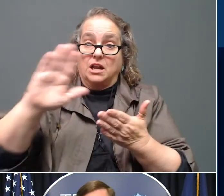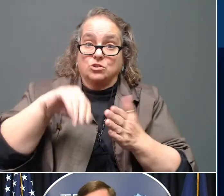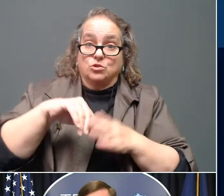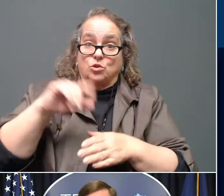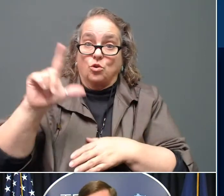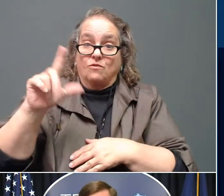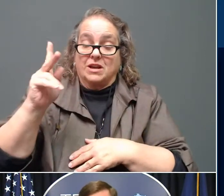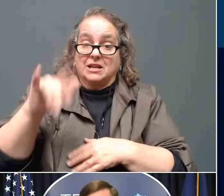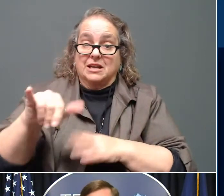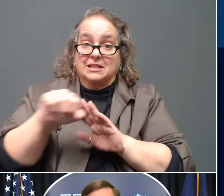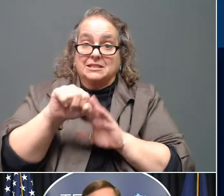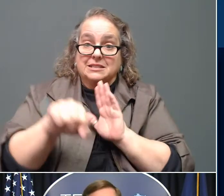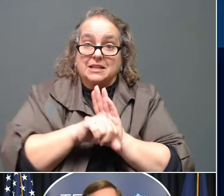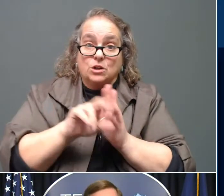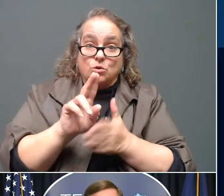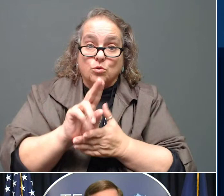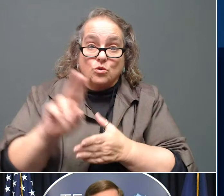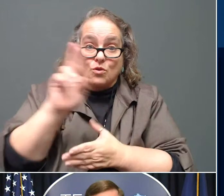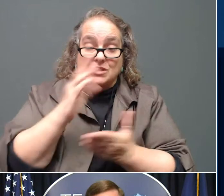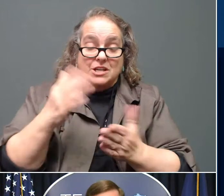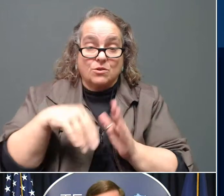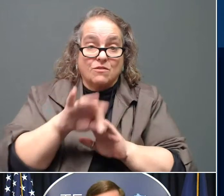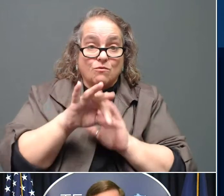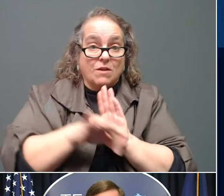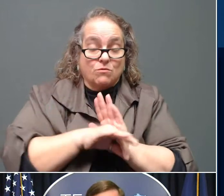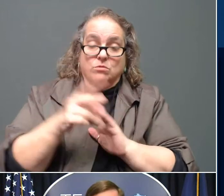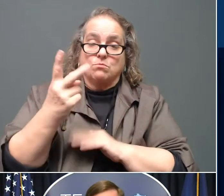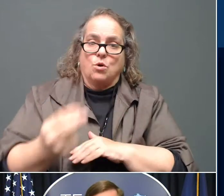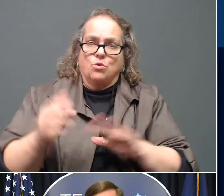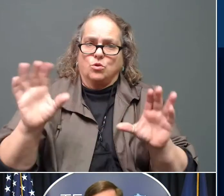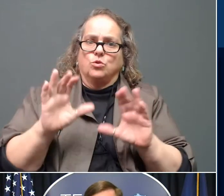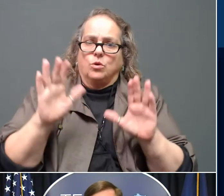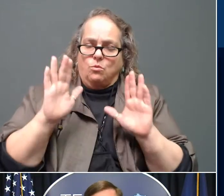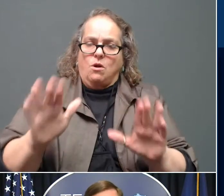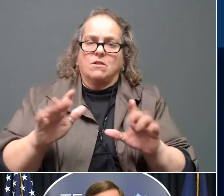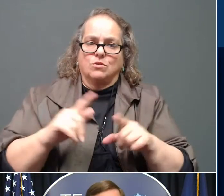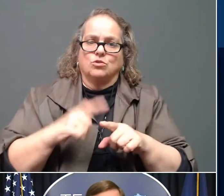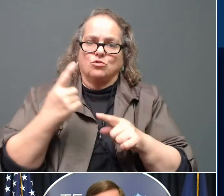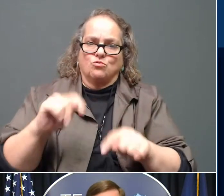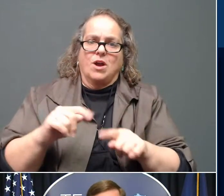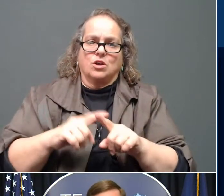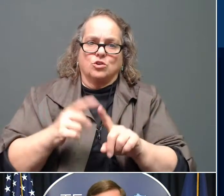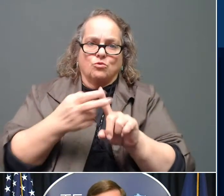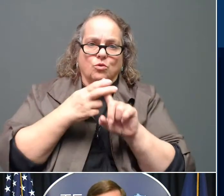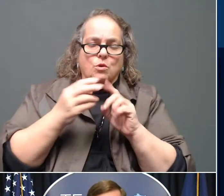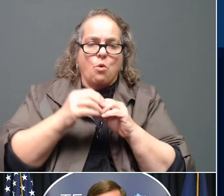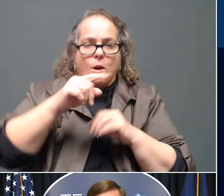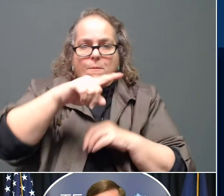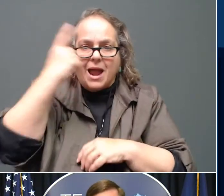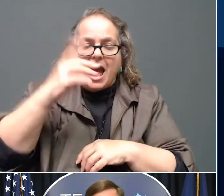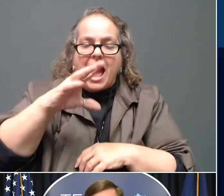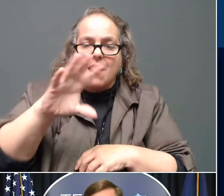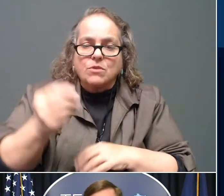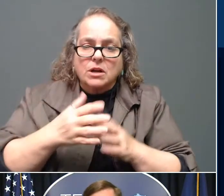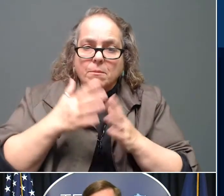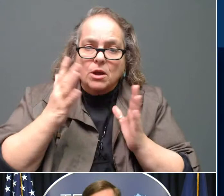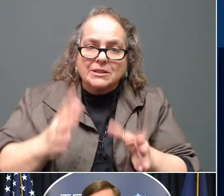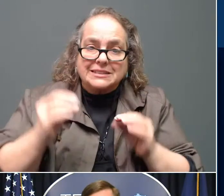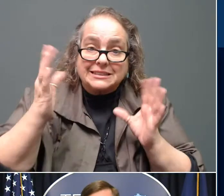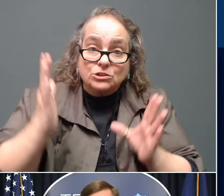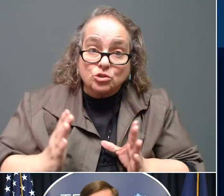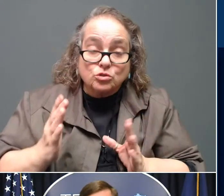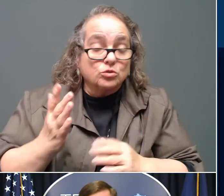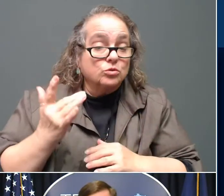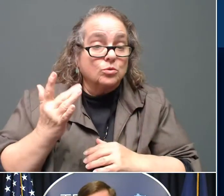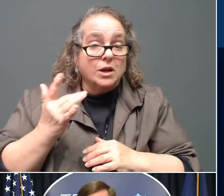State University here in Frankfort are doing so that we can get more Black and African American teachers, because we know